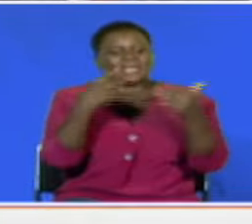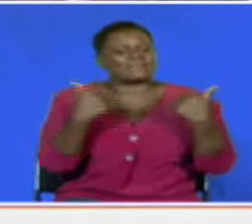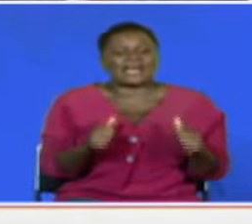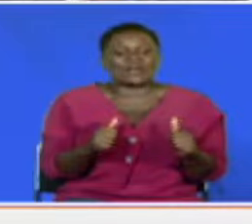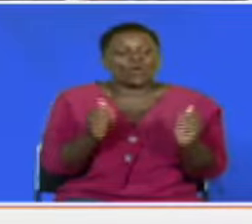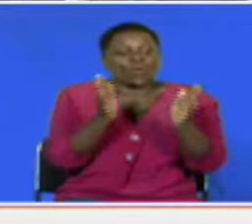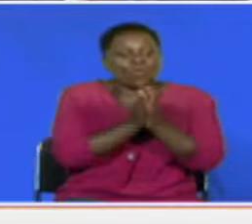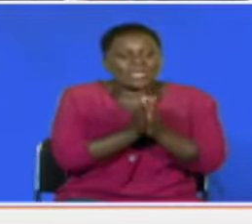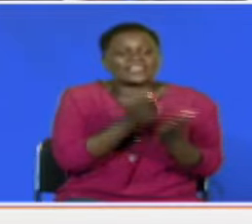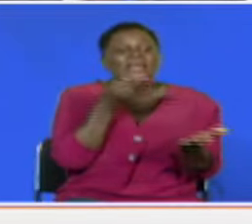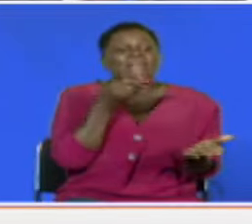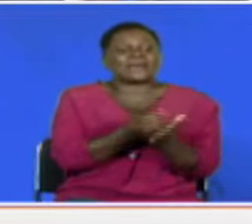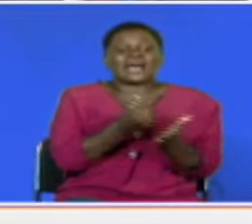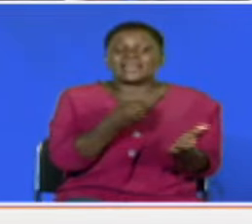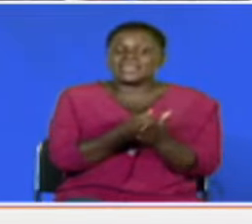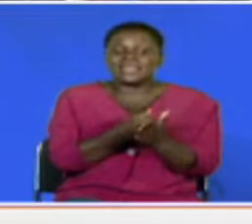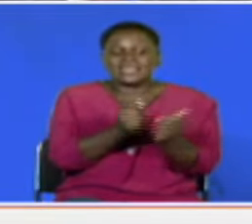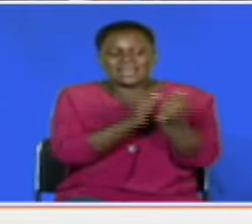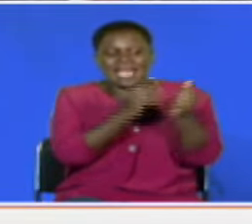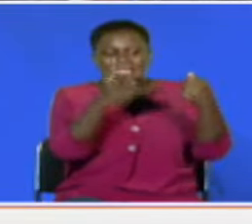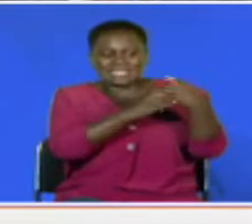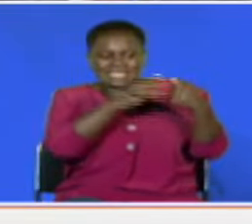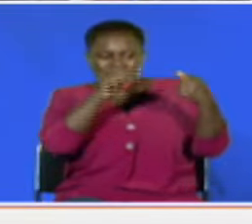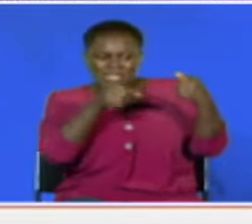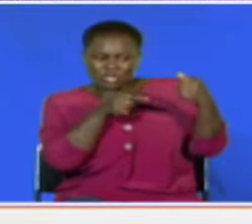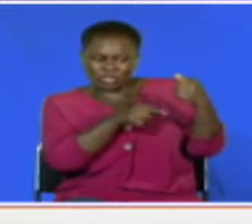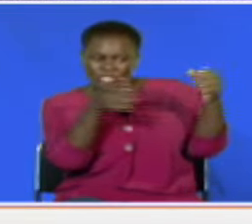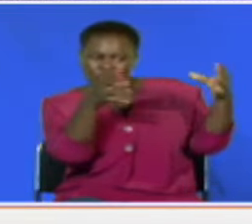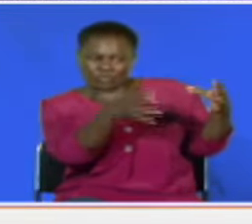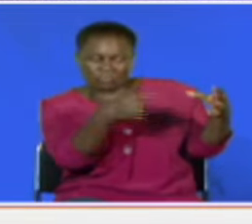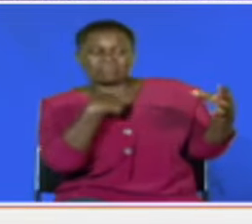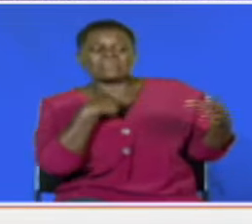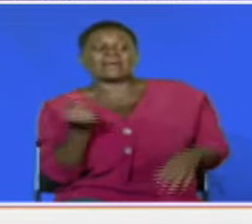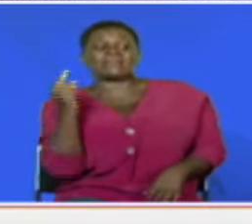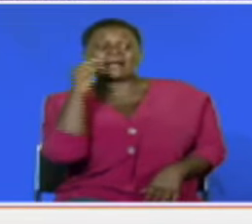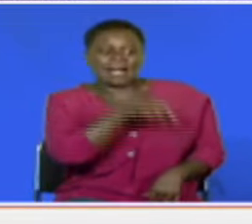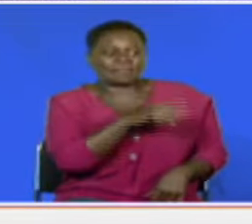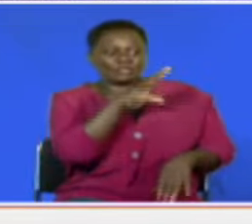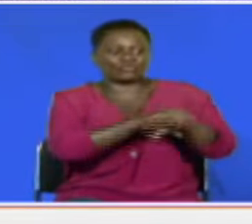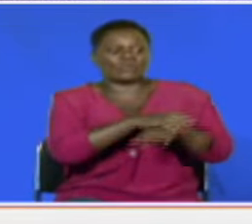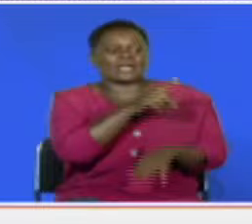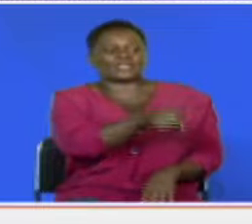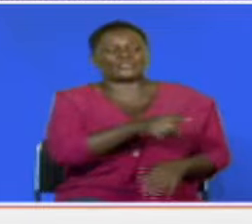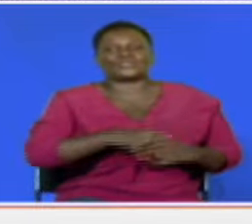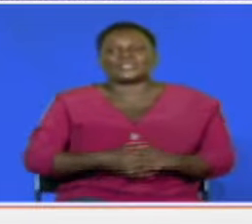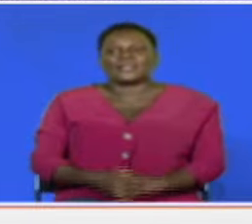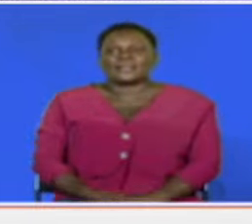with the money. So for those 19 million, I'm coming for you